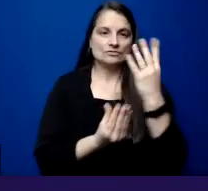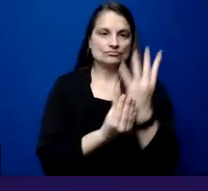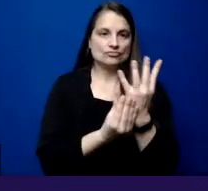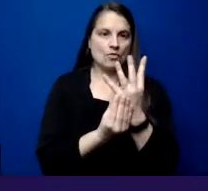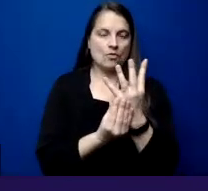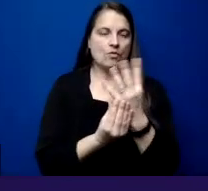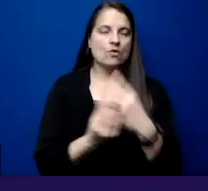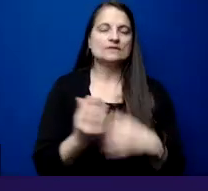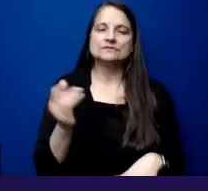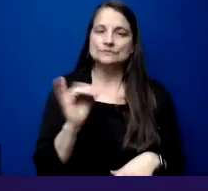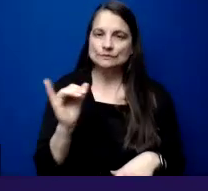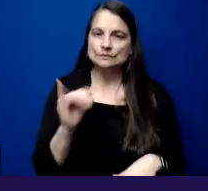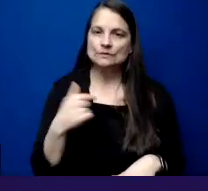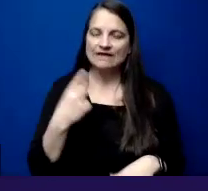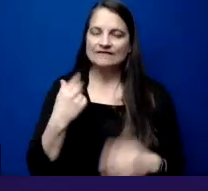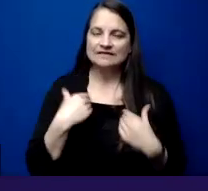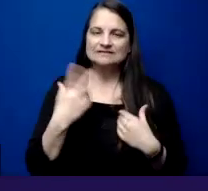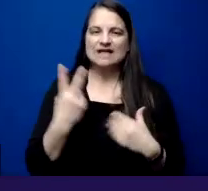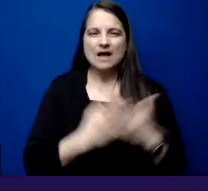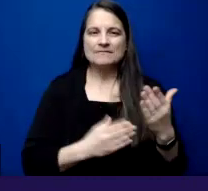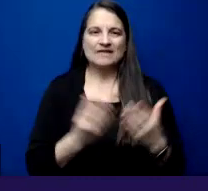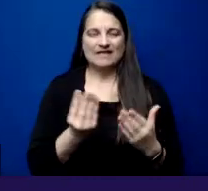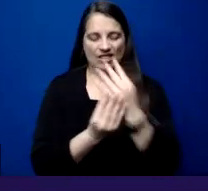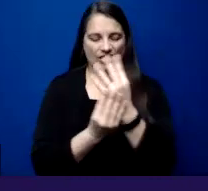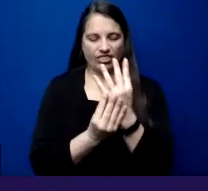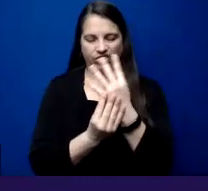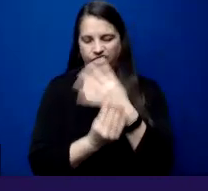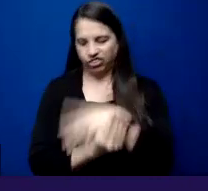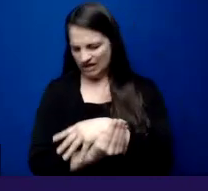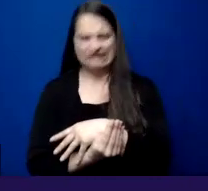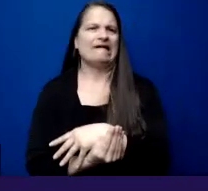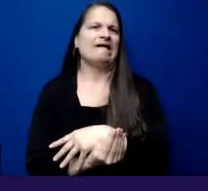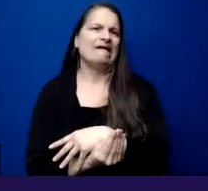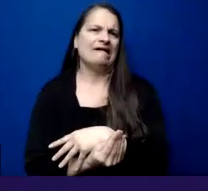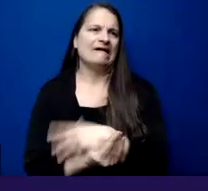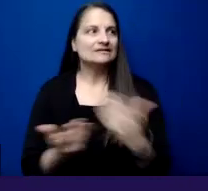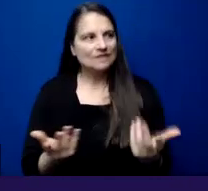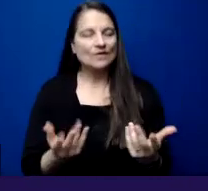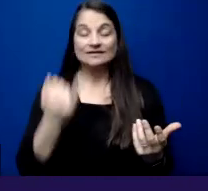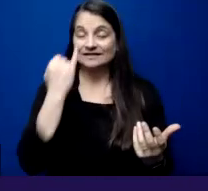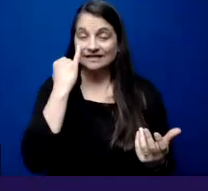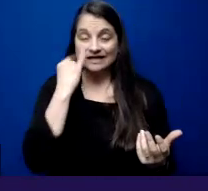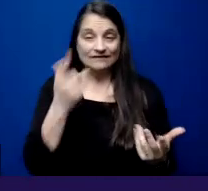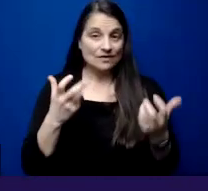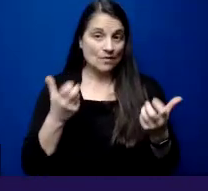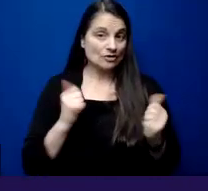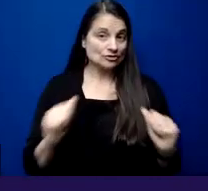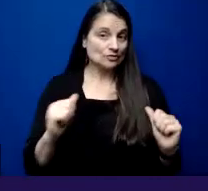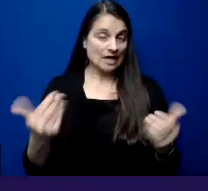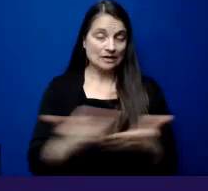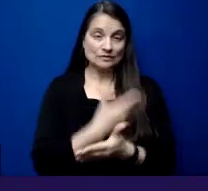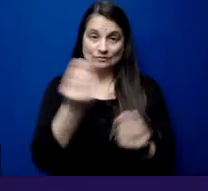like, when you put the cards in, that they don't actually stick and they fall out really easily. So if you're ever in the market to try some new ones, let us